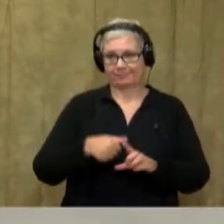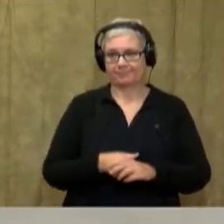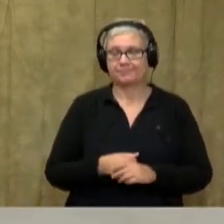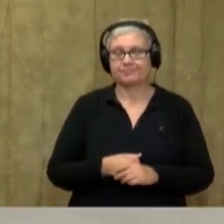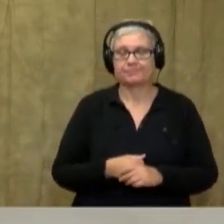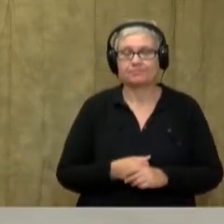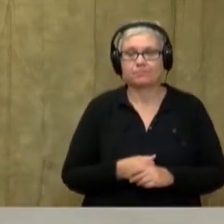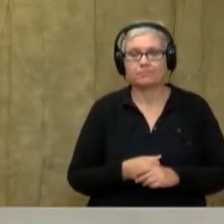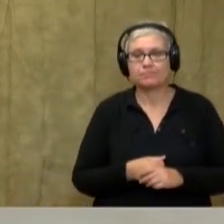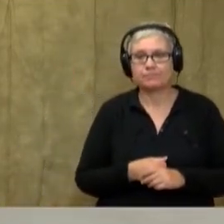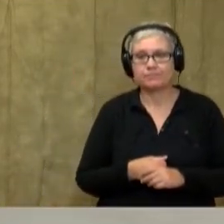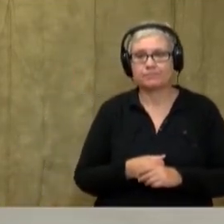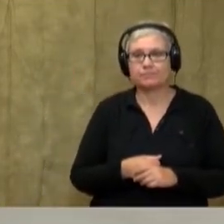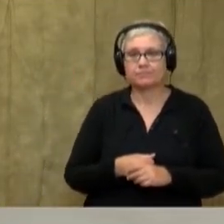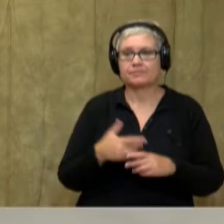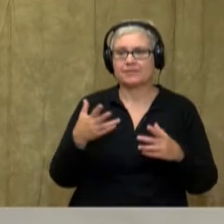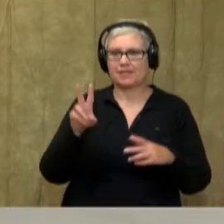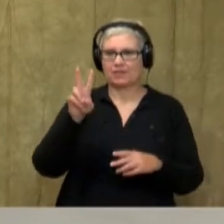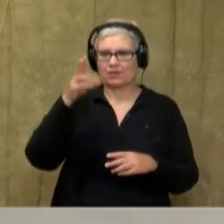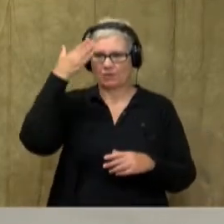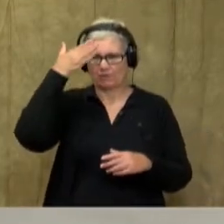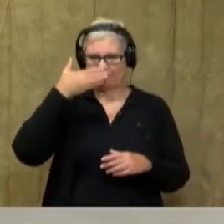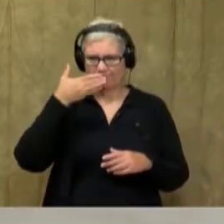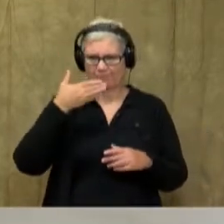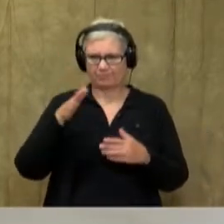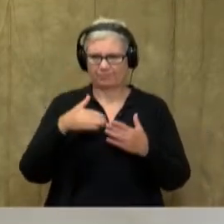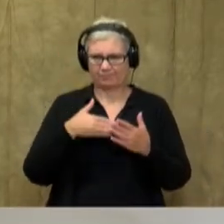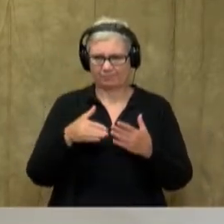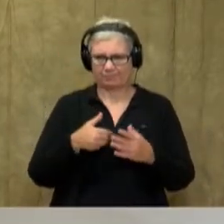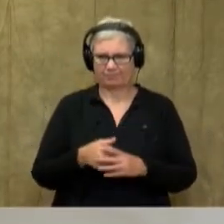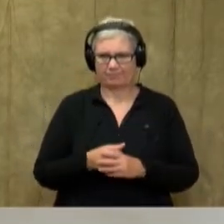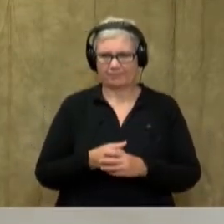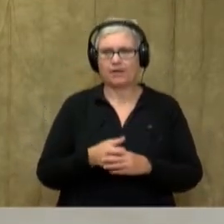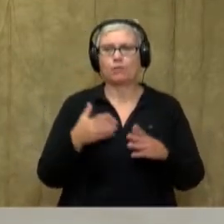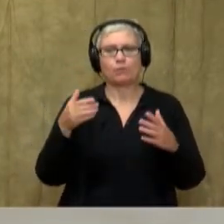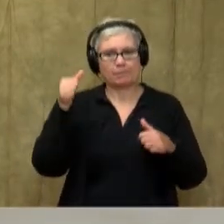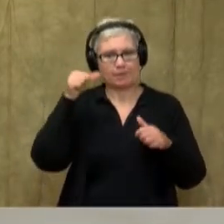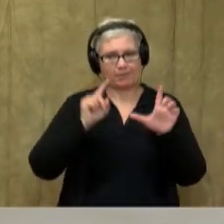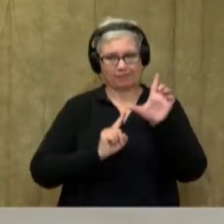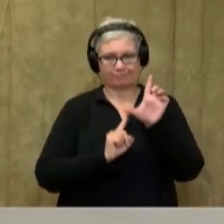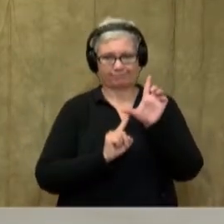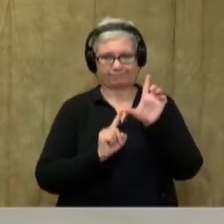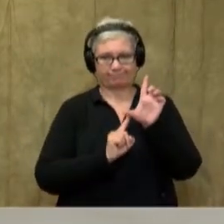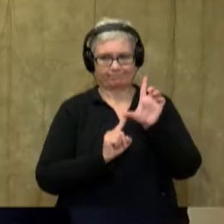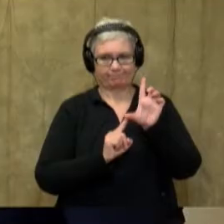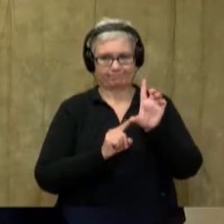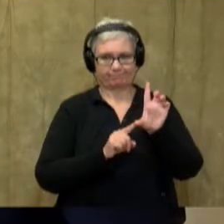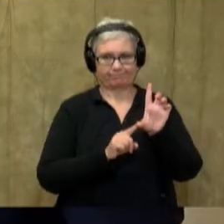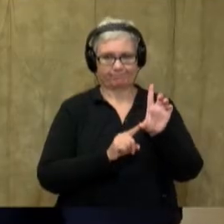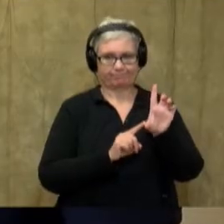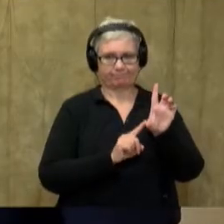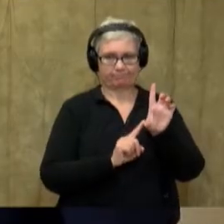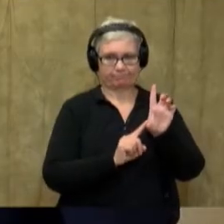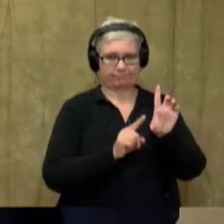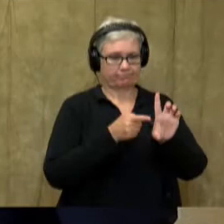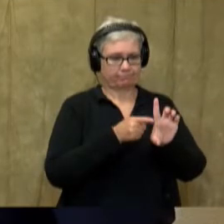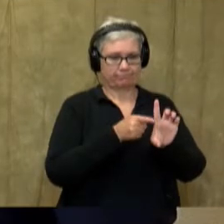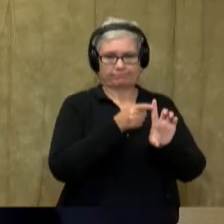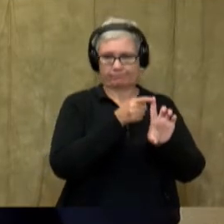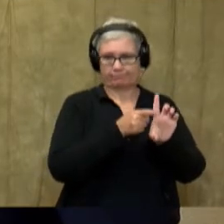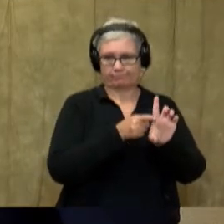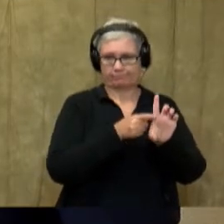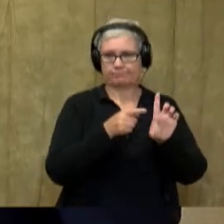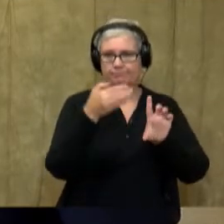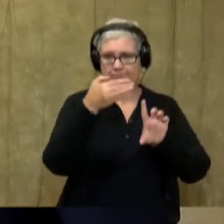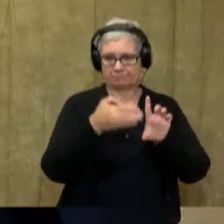at just 2 faces painted, recall that these were along the edges. And if I'm looking at a cube,